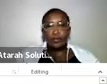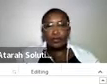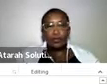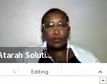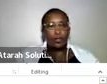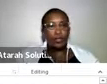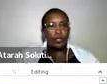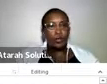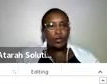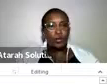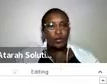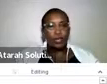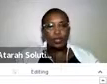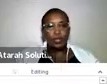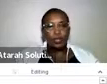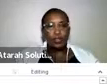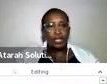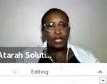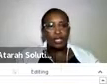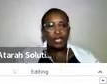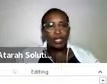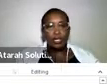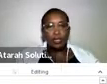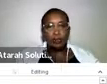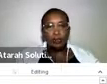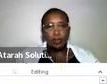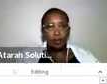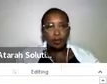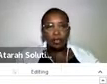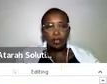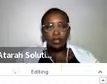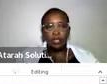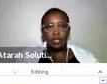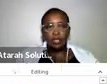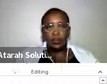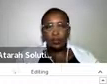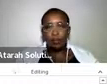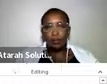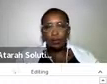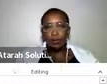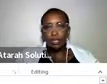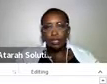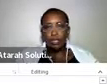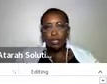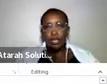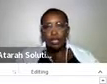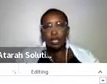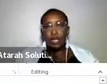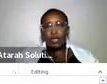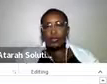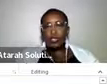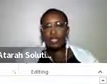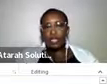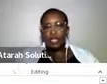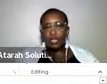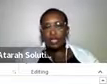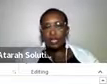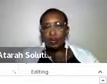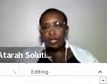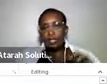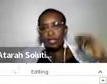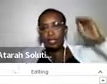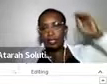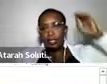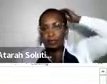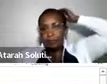have you want your organization trained in one of the courses that we are about to announce, you just write us